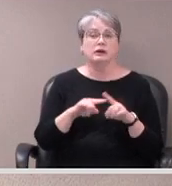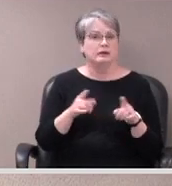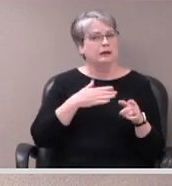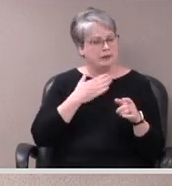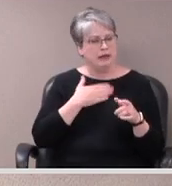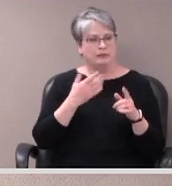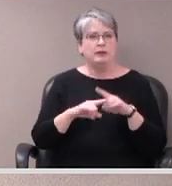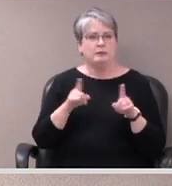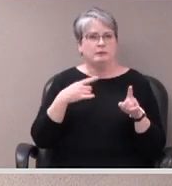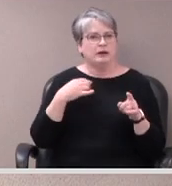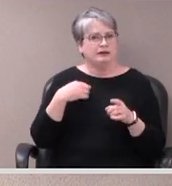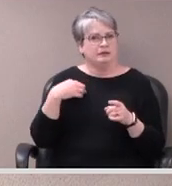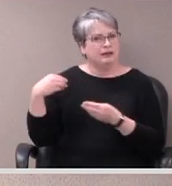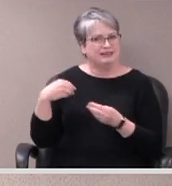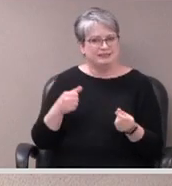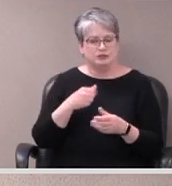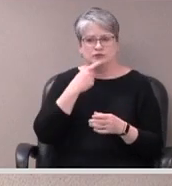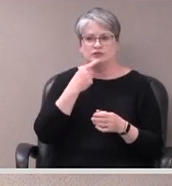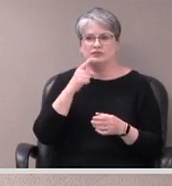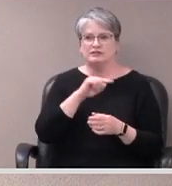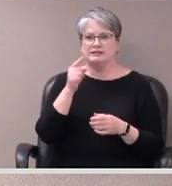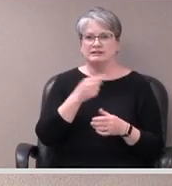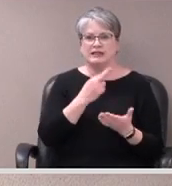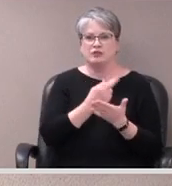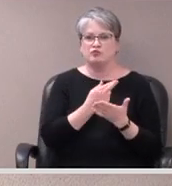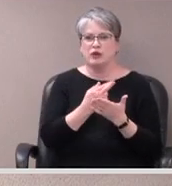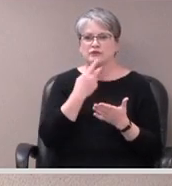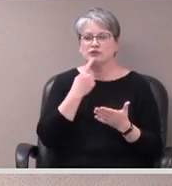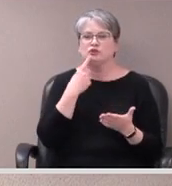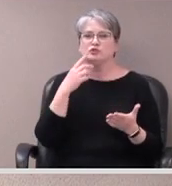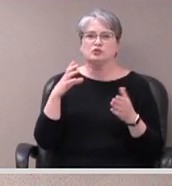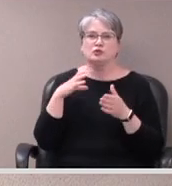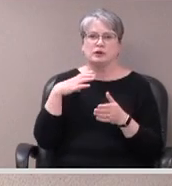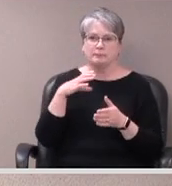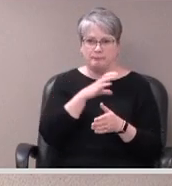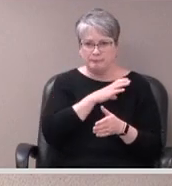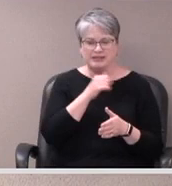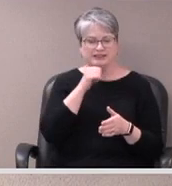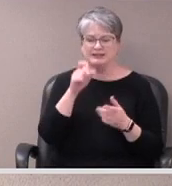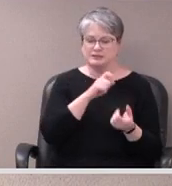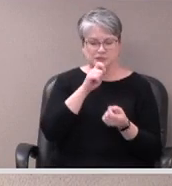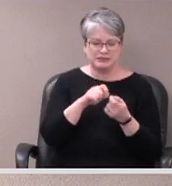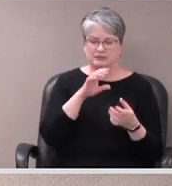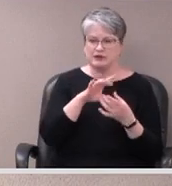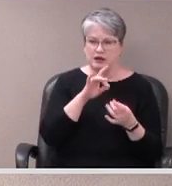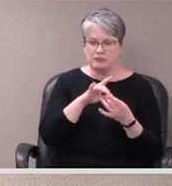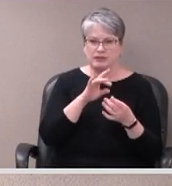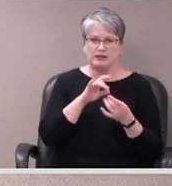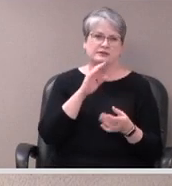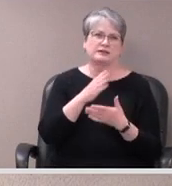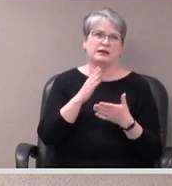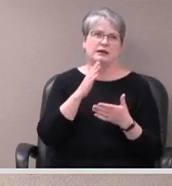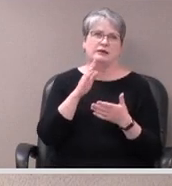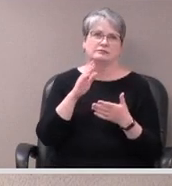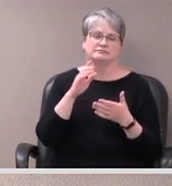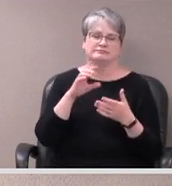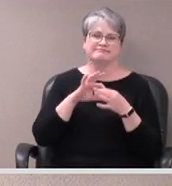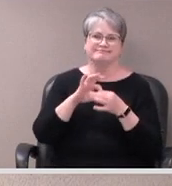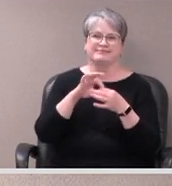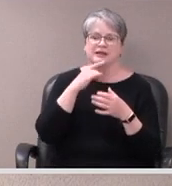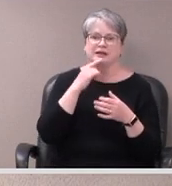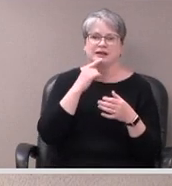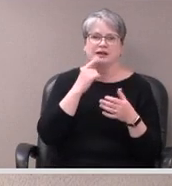the solution is the work that's coming out of the Revenue Committee. I don't have specific comments about your allocations